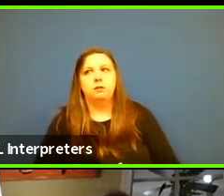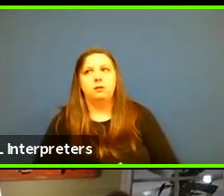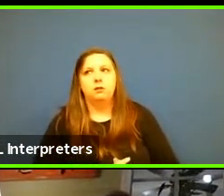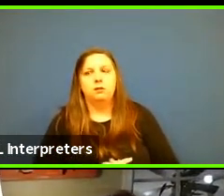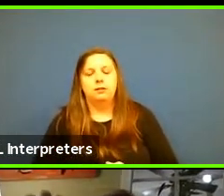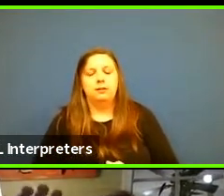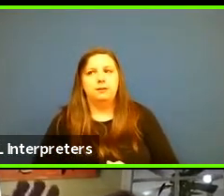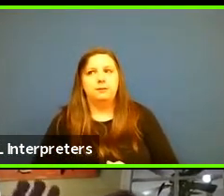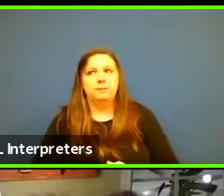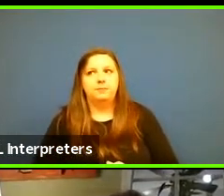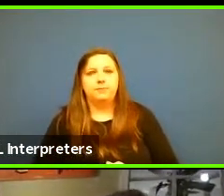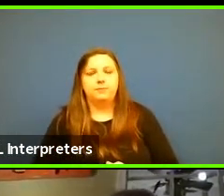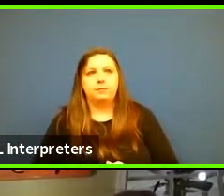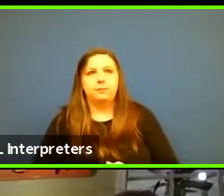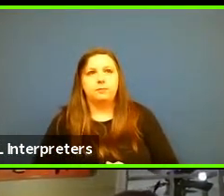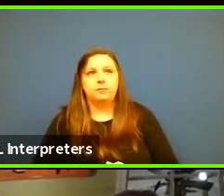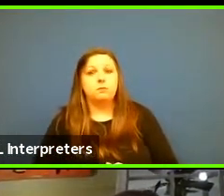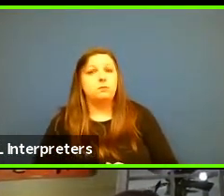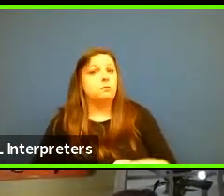You muted, Mr. Davis.